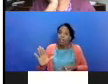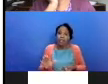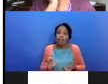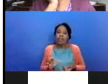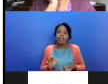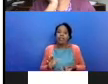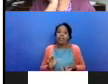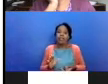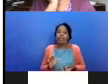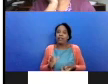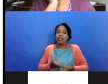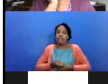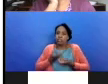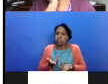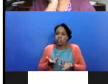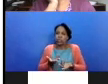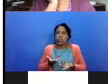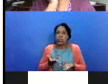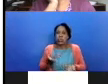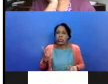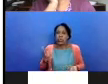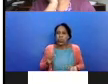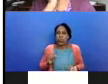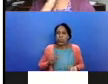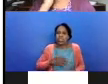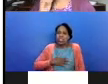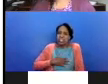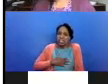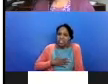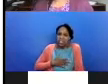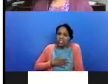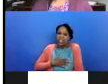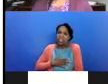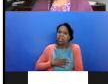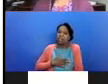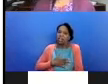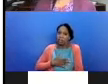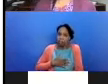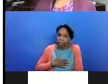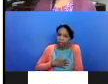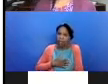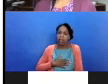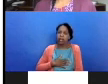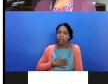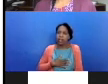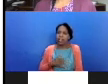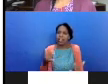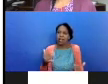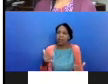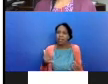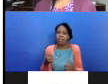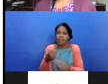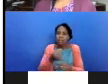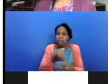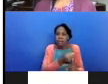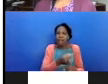the whole thing, but I also knew, my board of directors had sent me to Duluth. I knew we were all wedded into that power and control story. Like that was the only